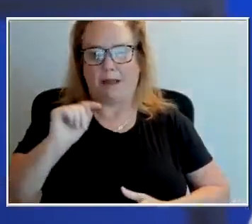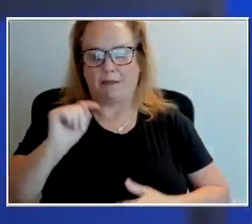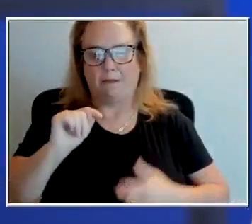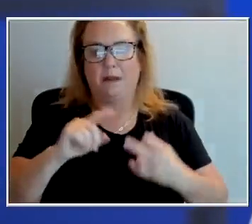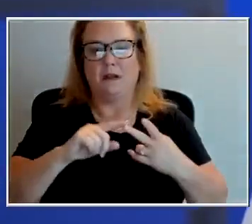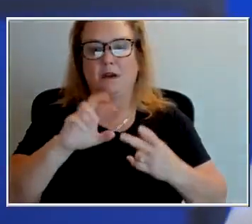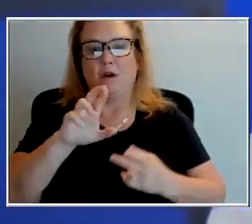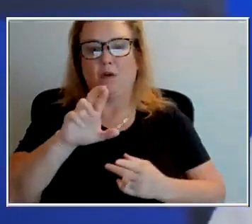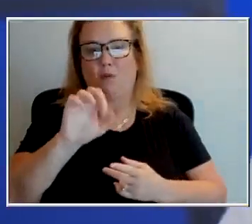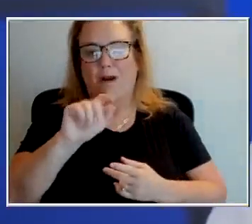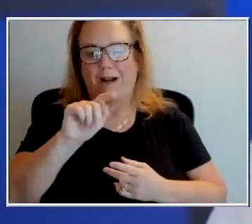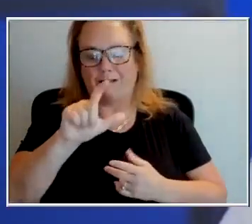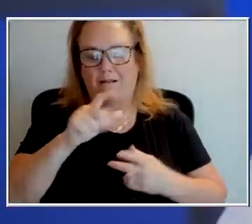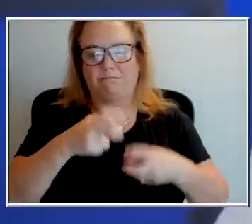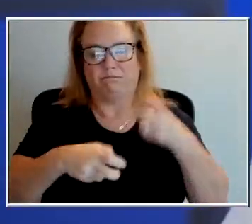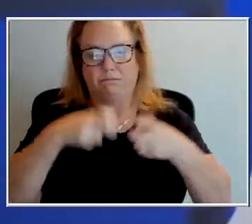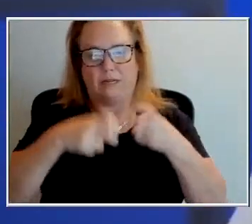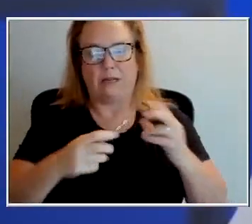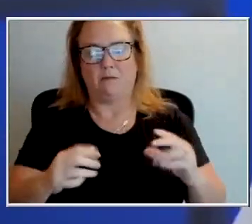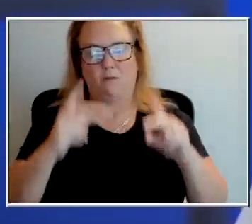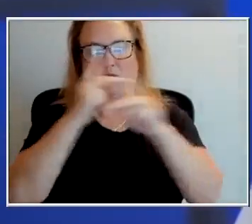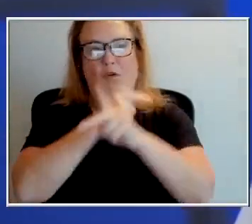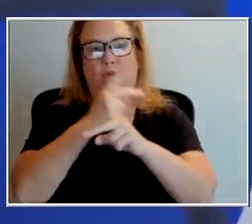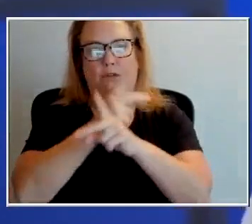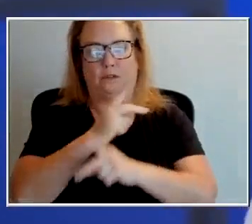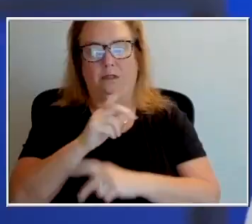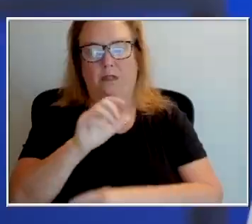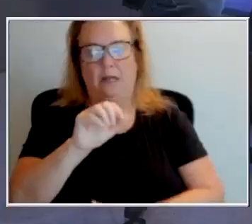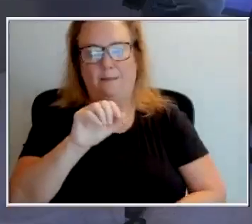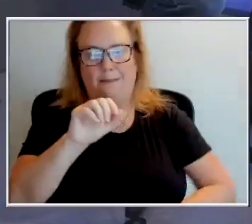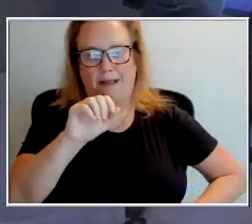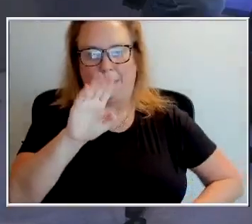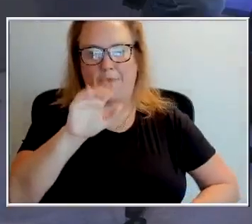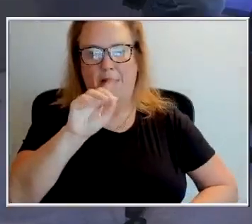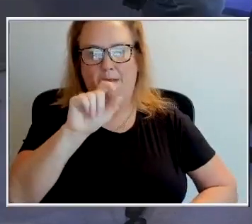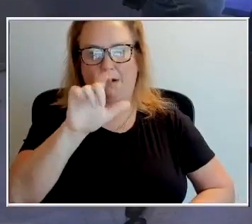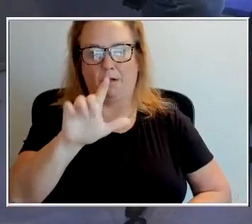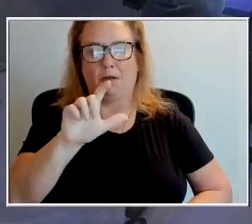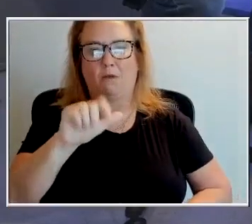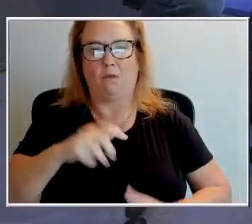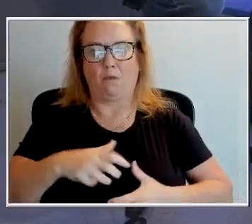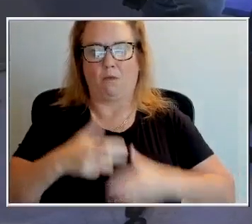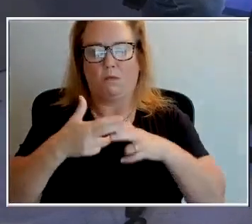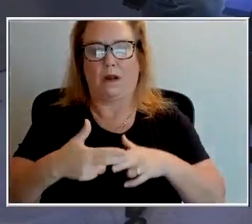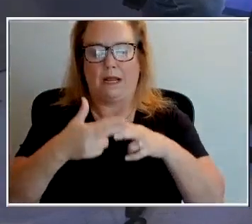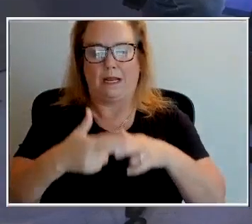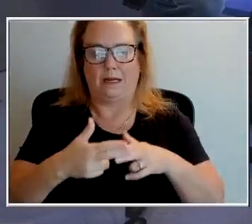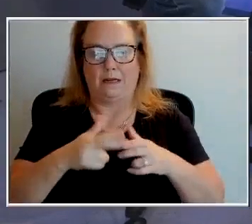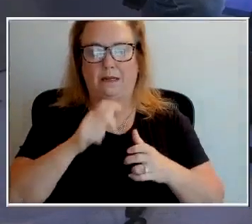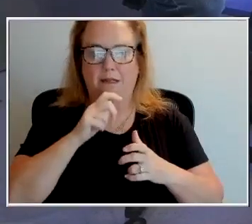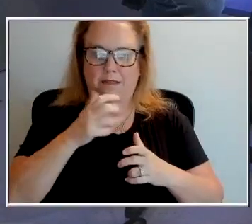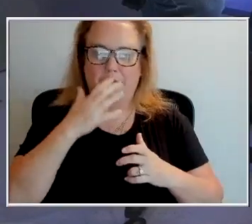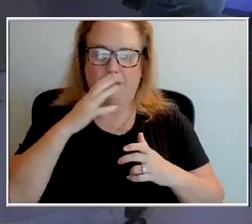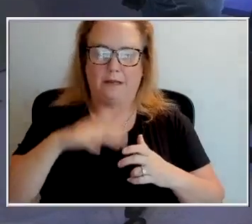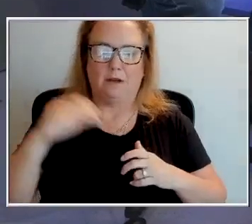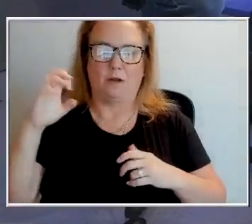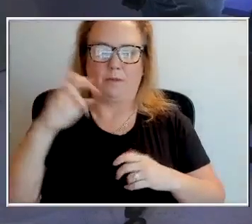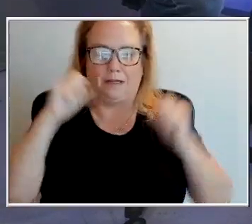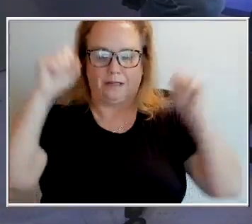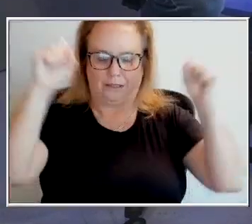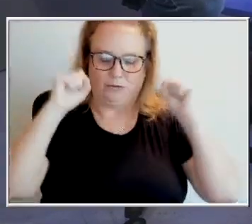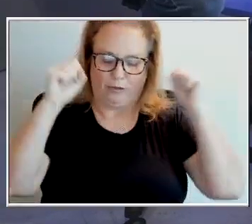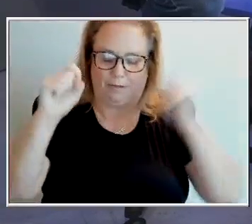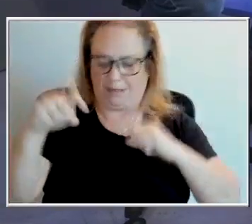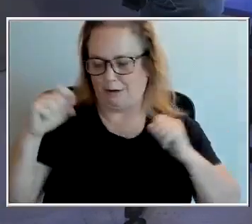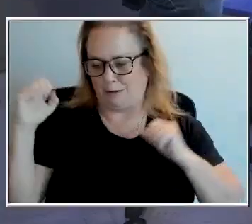are worse in men who carry extra abdominal weight. So don't carry extra abdominal weight, is what I'm hearing. I Correct. gotta go back to the gym. Oh, gosh, I was going to do this morning.